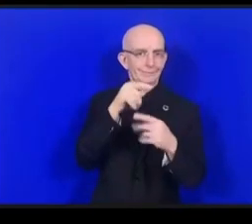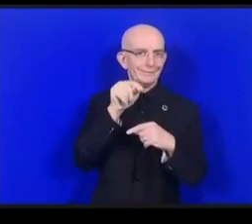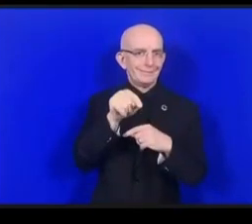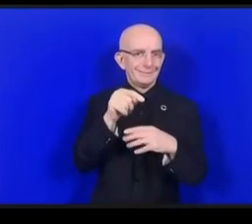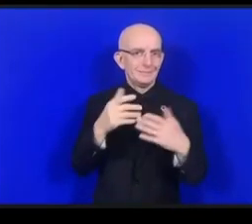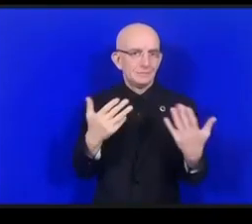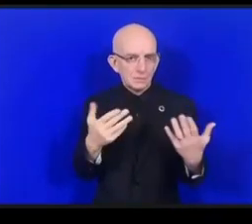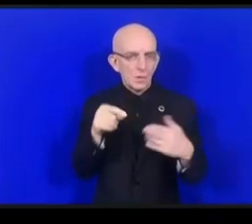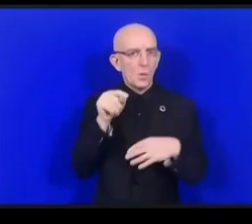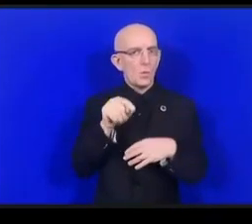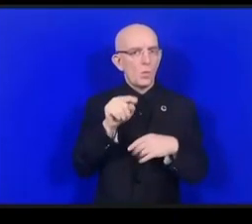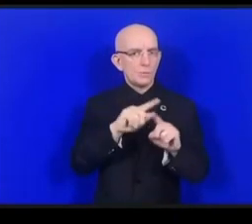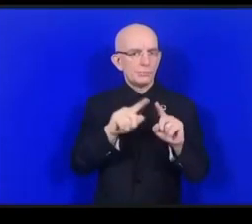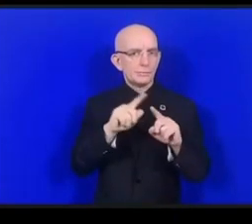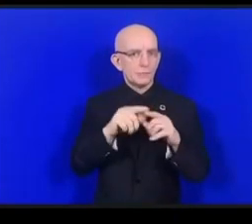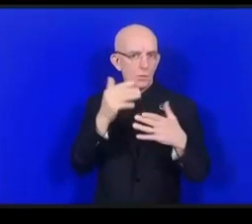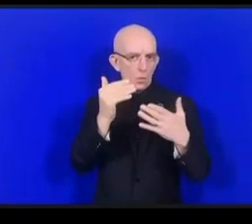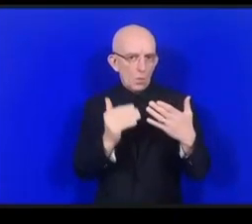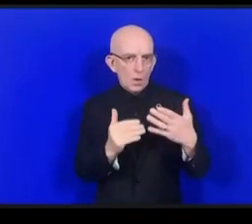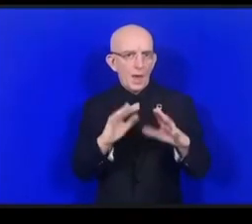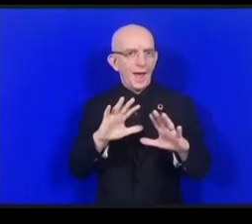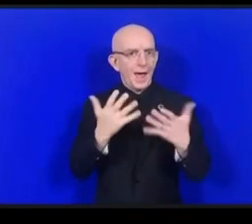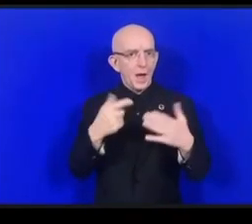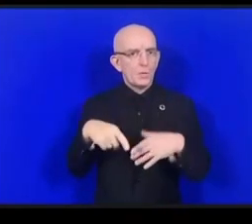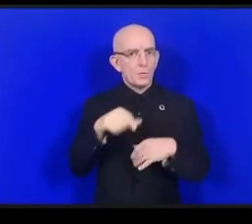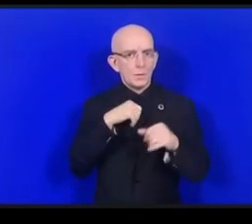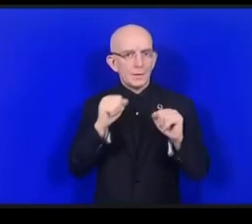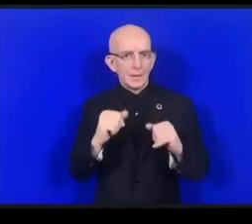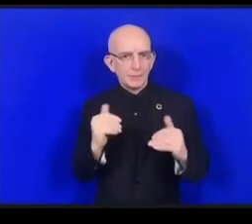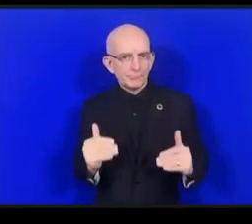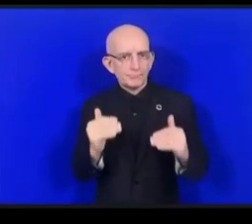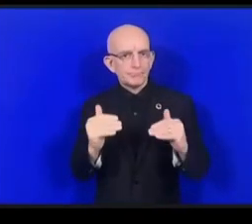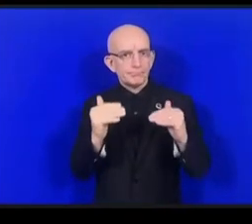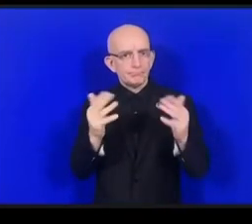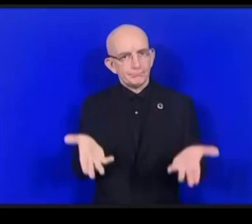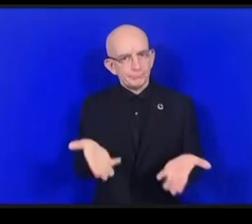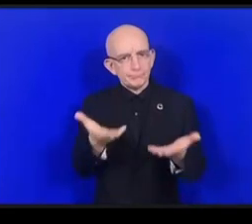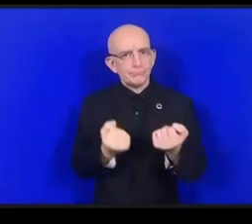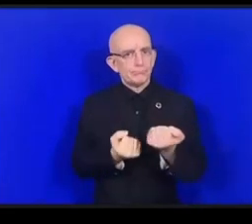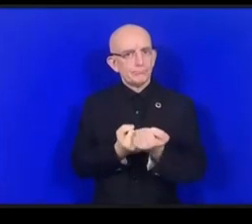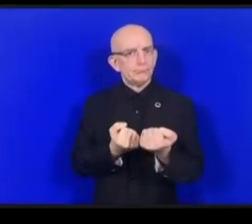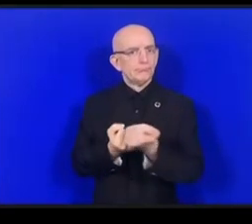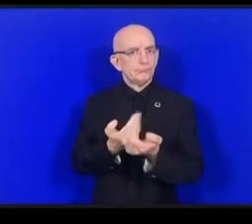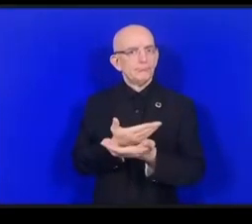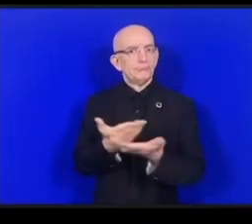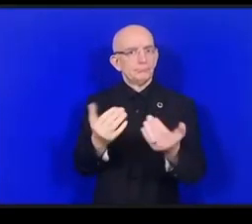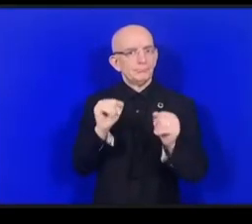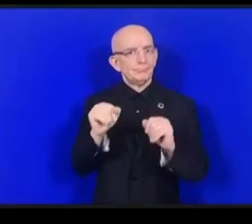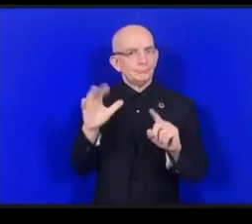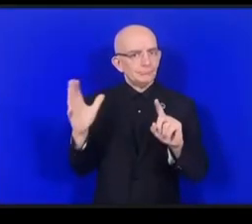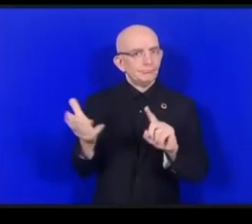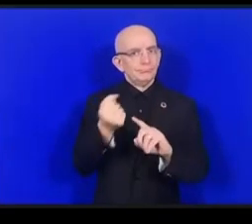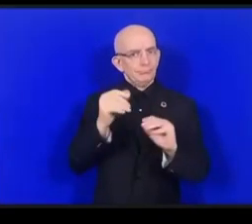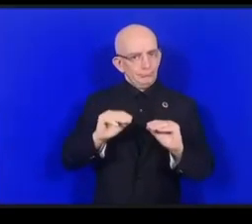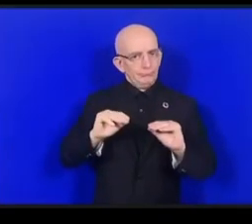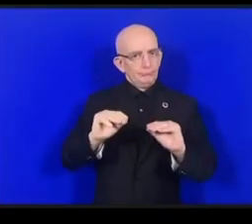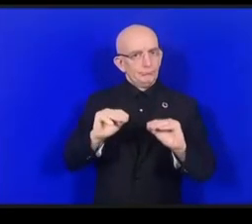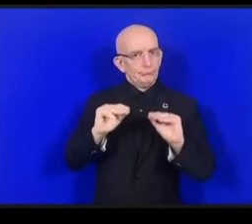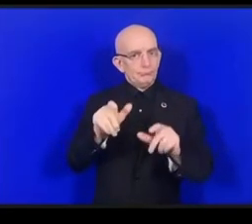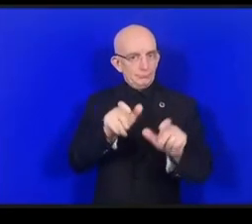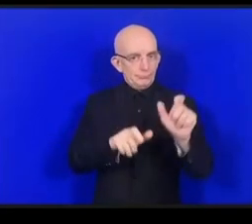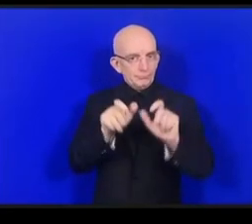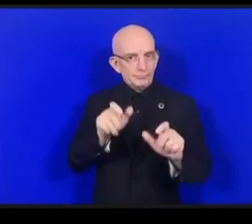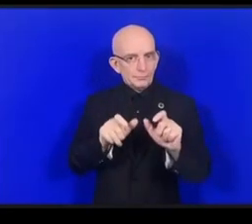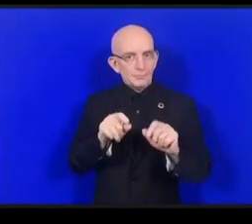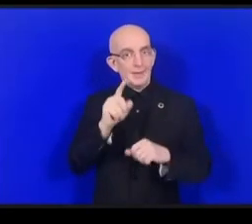need to achieve to be able to educate people, not just about what the SDGs are, but what are the actions, what's the education, what